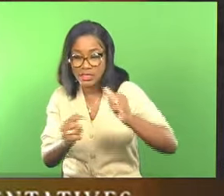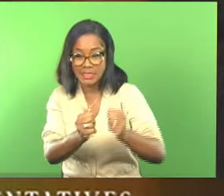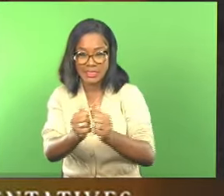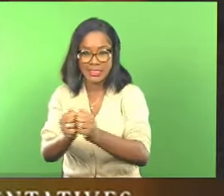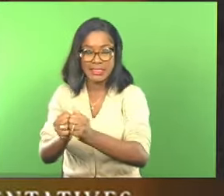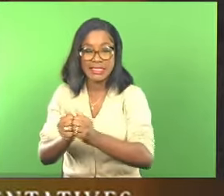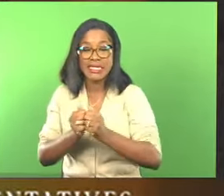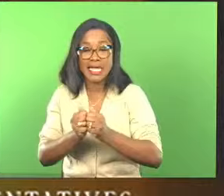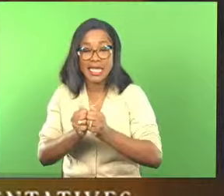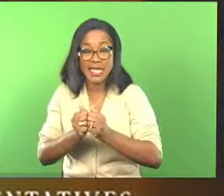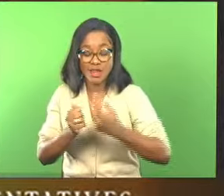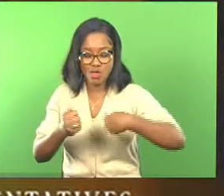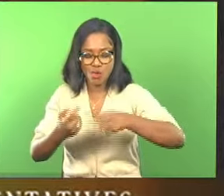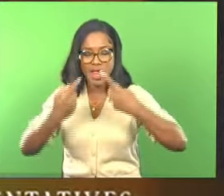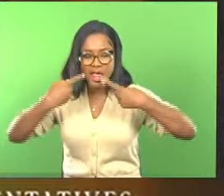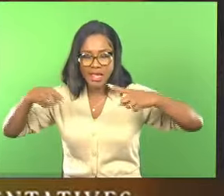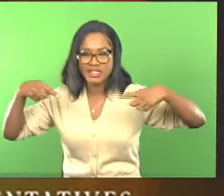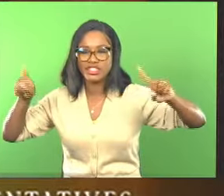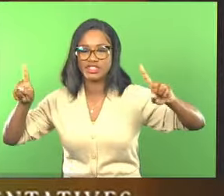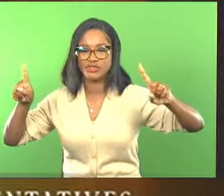together we achieve.